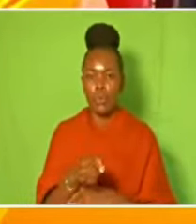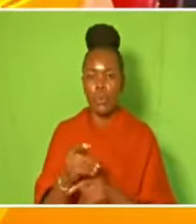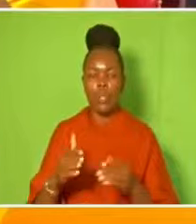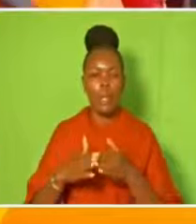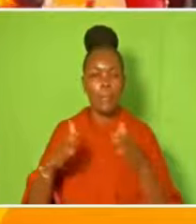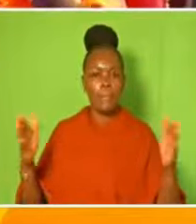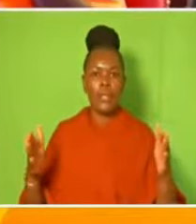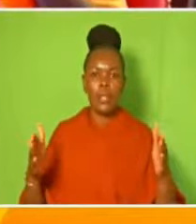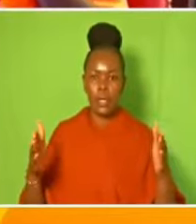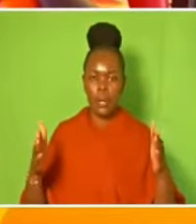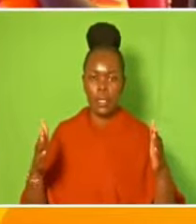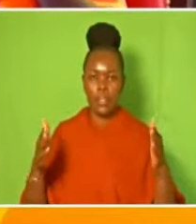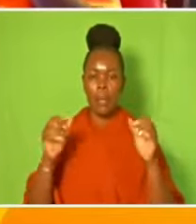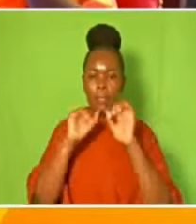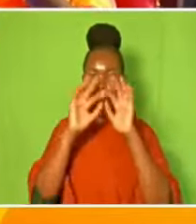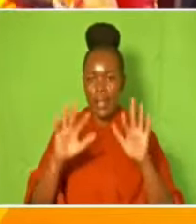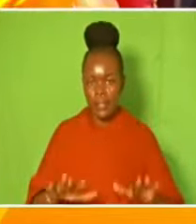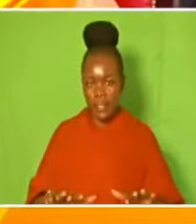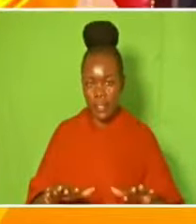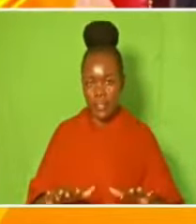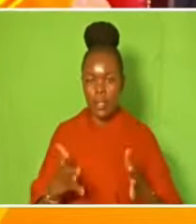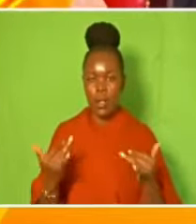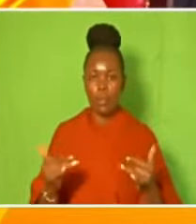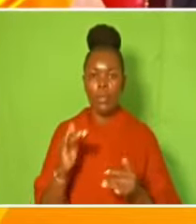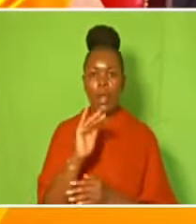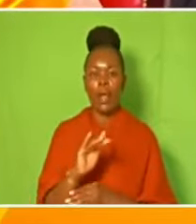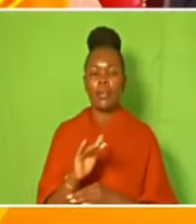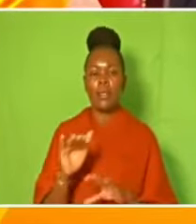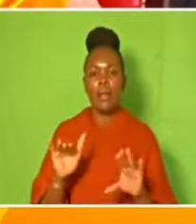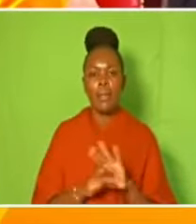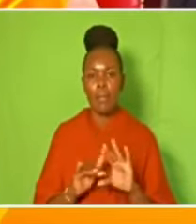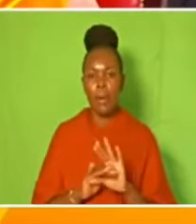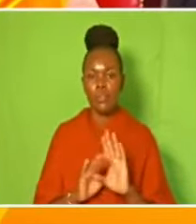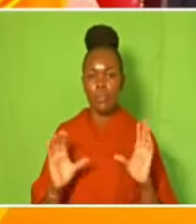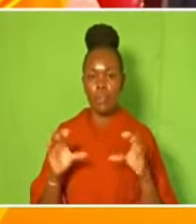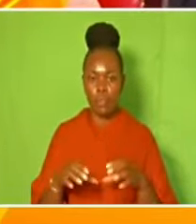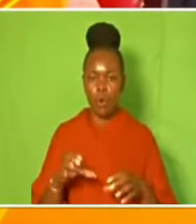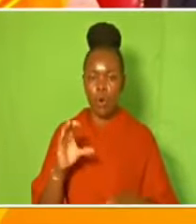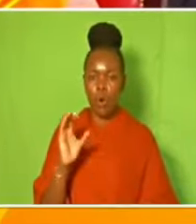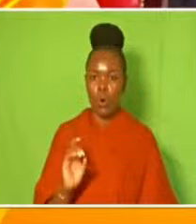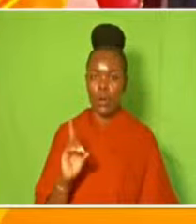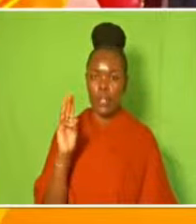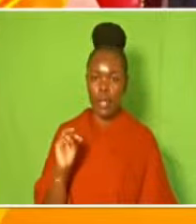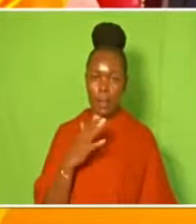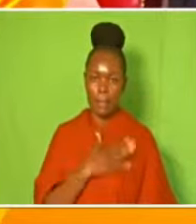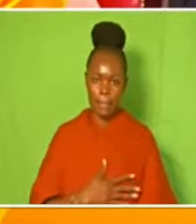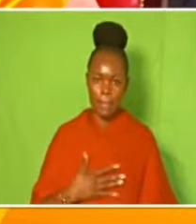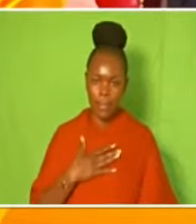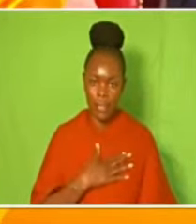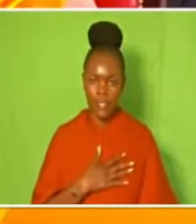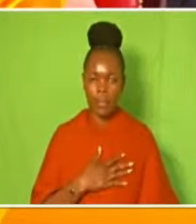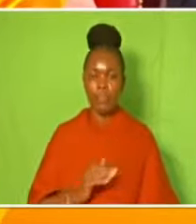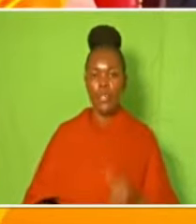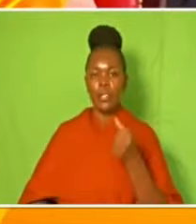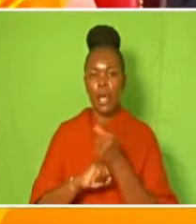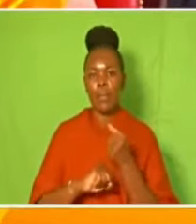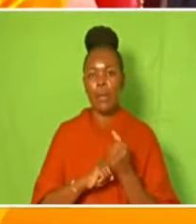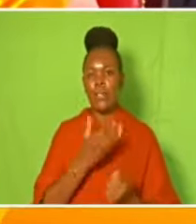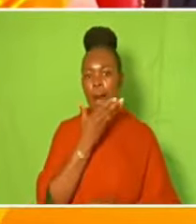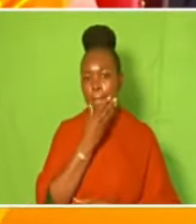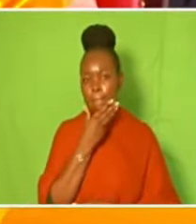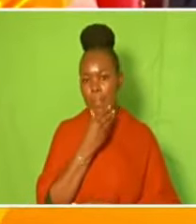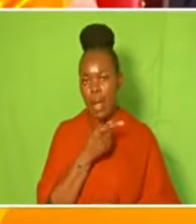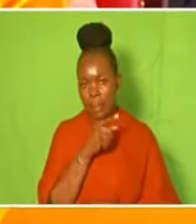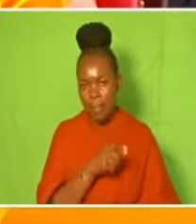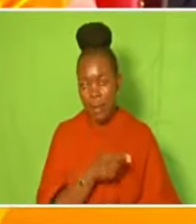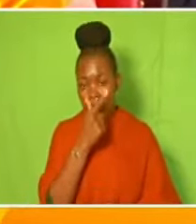door. Na mimi naomba wanachama chetu, tusimame na baba wetu, kwa sababu najua kiingia